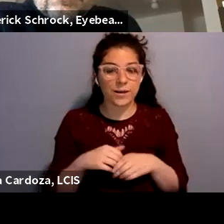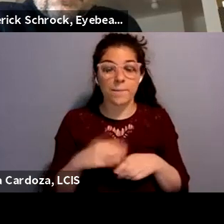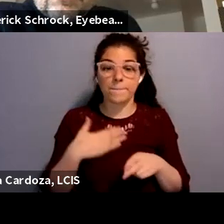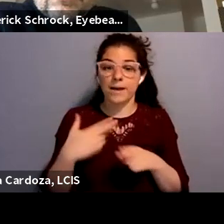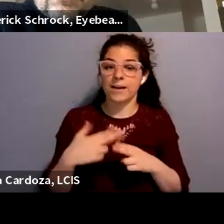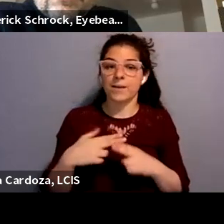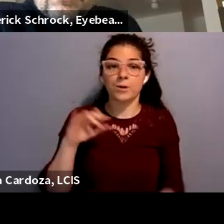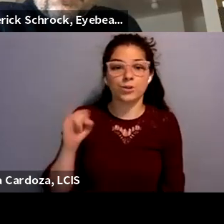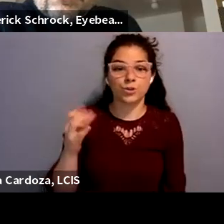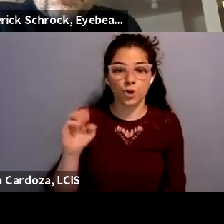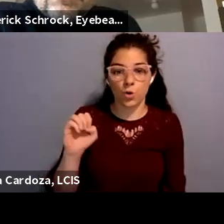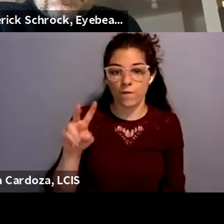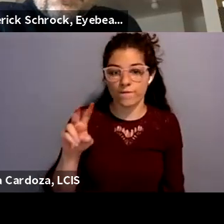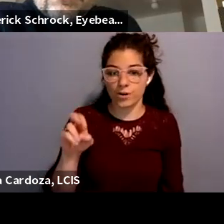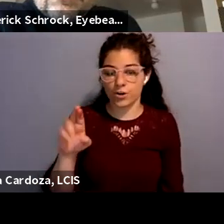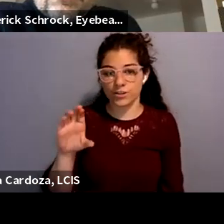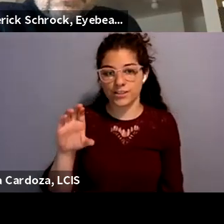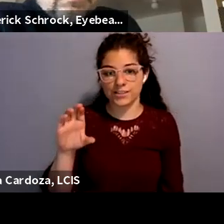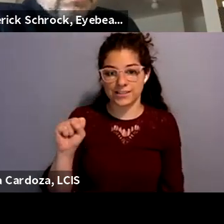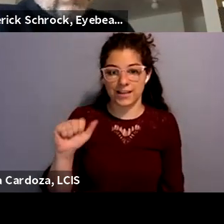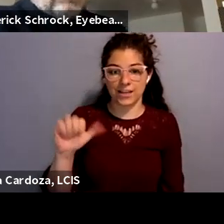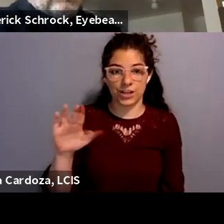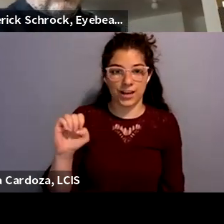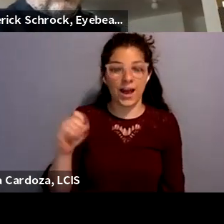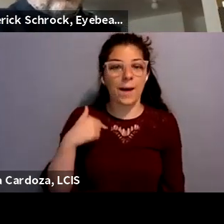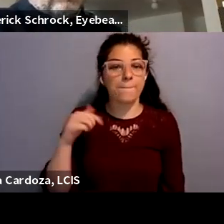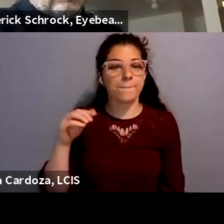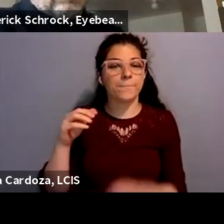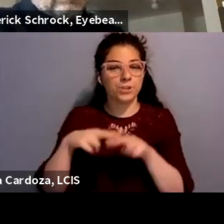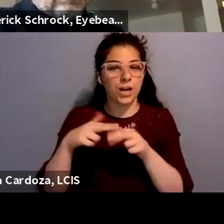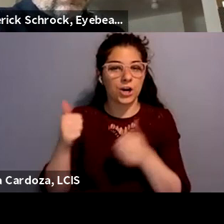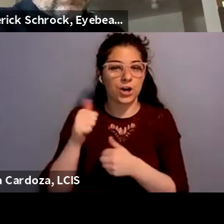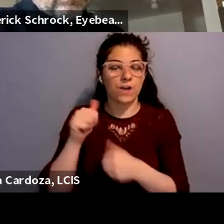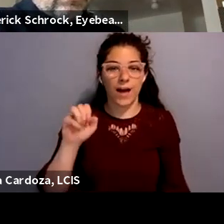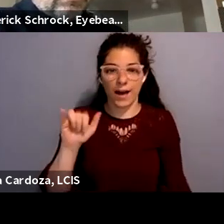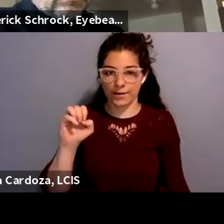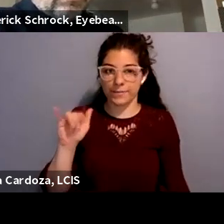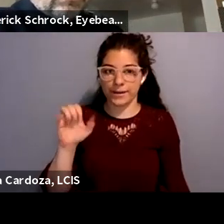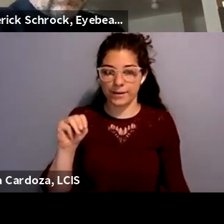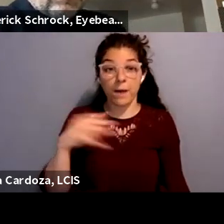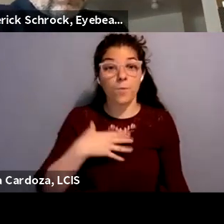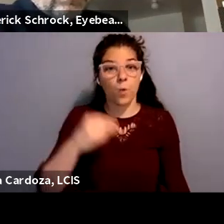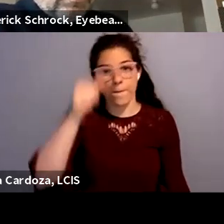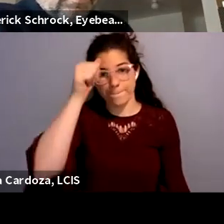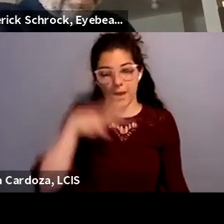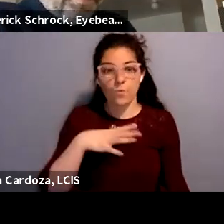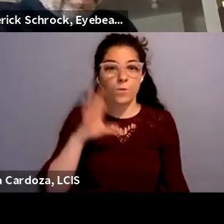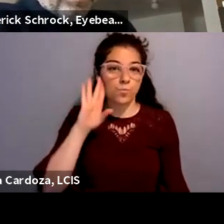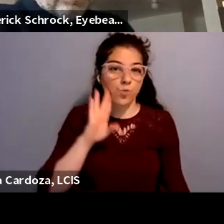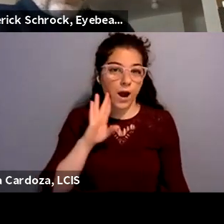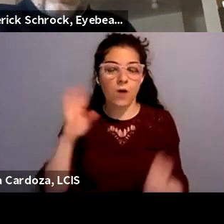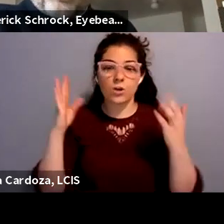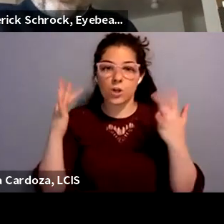Joe Versace. I am the board chair of Eyebeam. I am a white male with brown, now longer